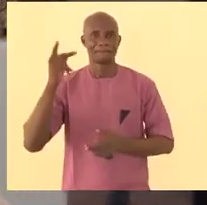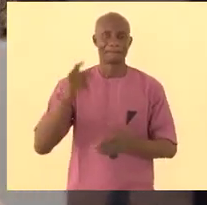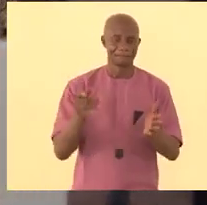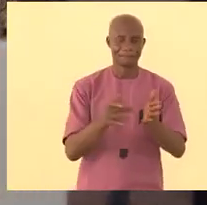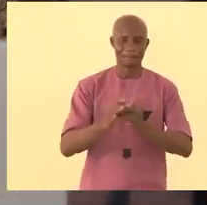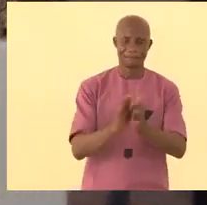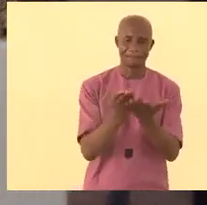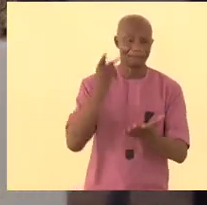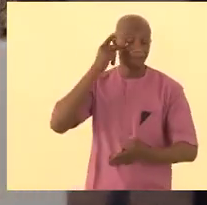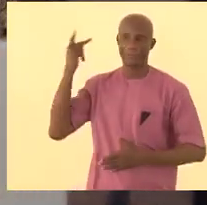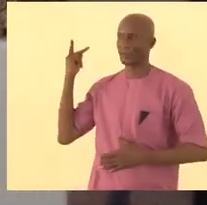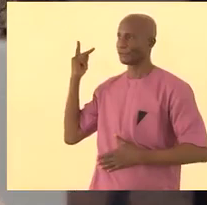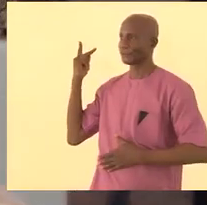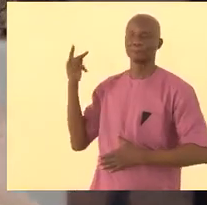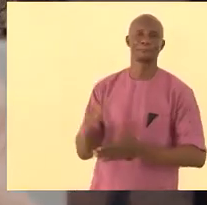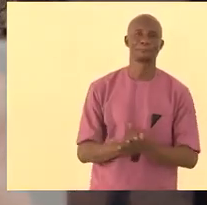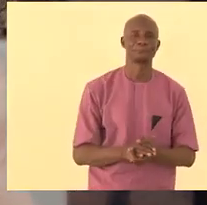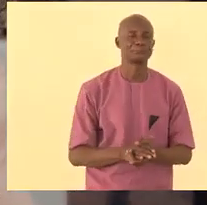Scripture passages, our reflection.